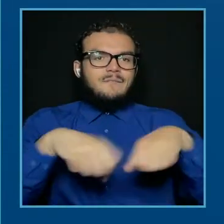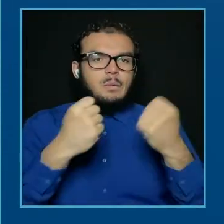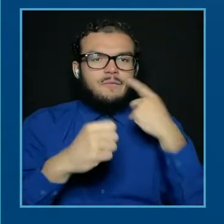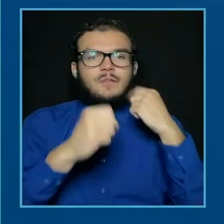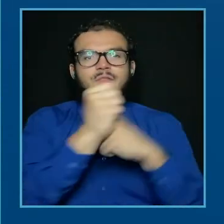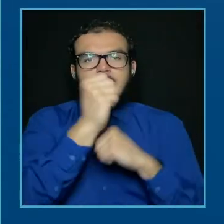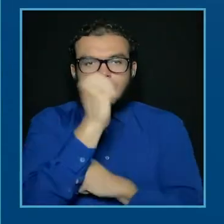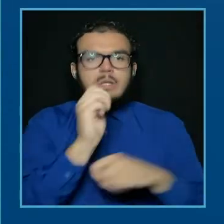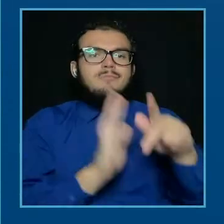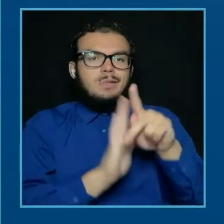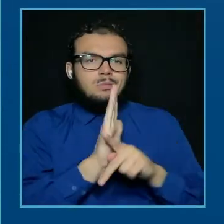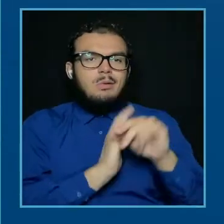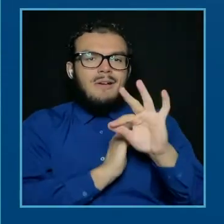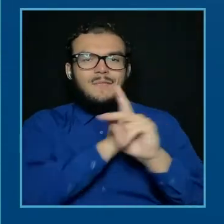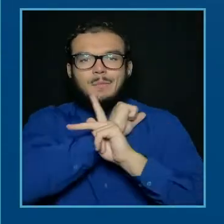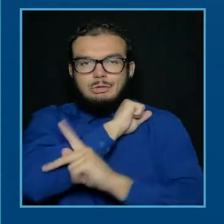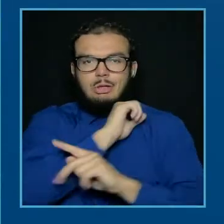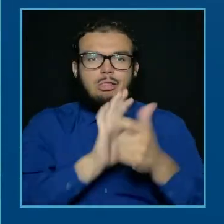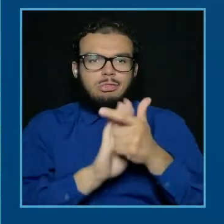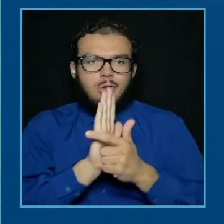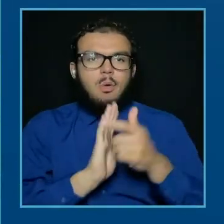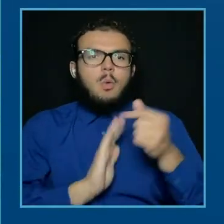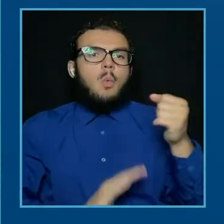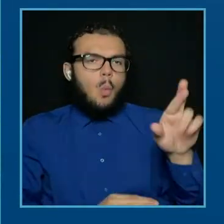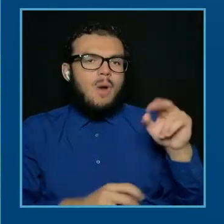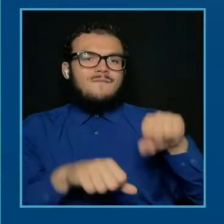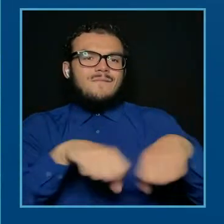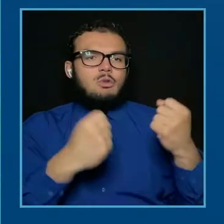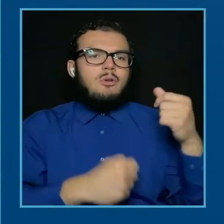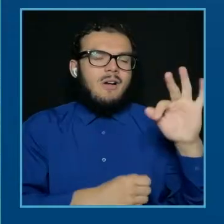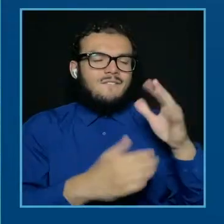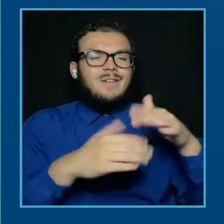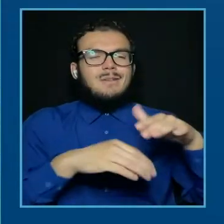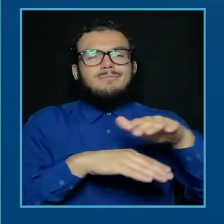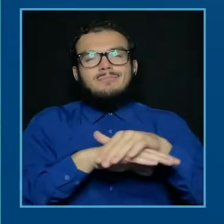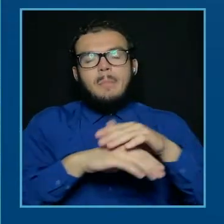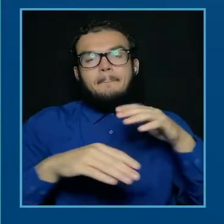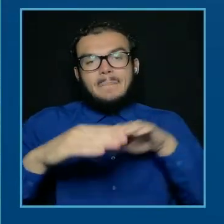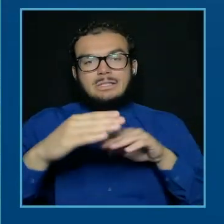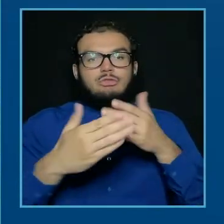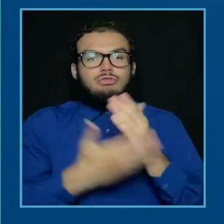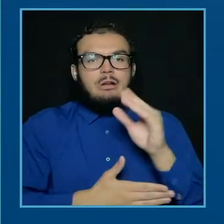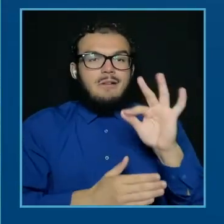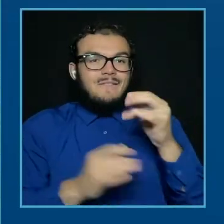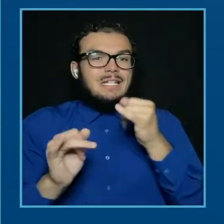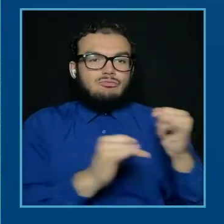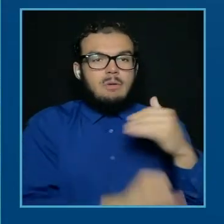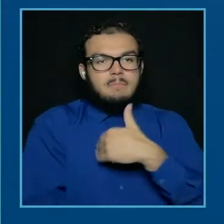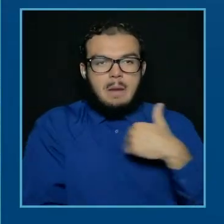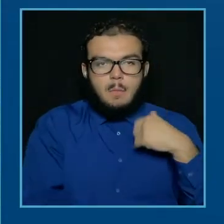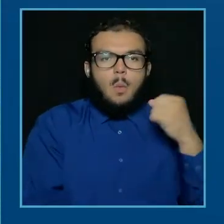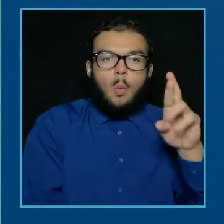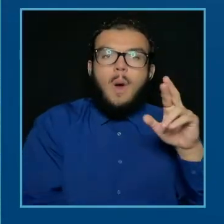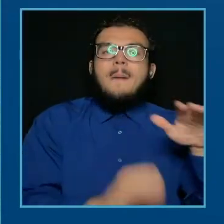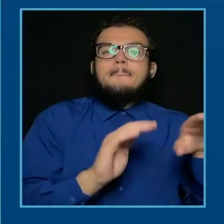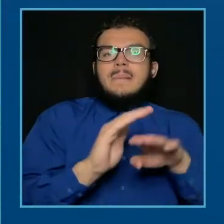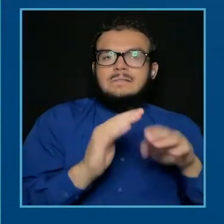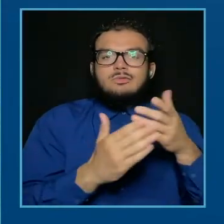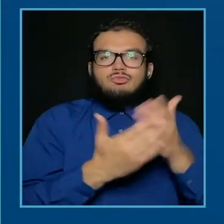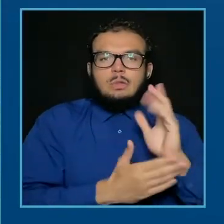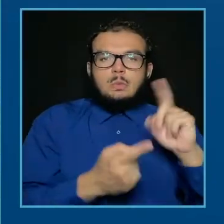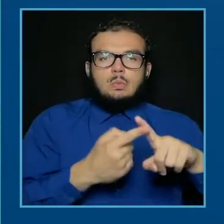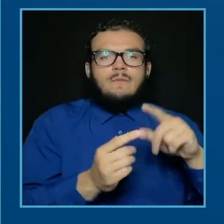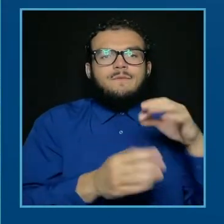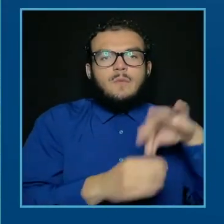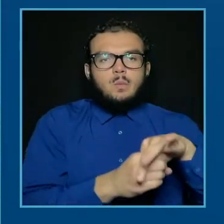of parliamentary law, or a violation of a basic right of an individual member, including basic rights to vote. So as an